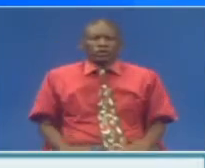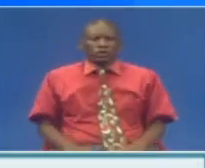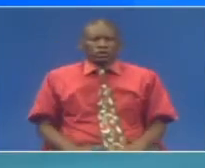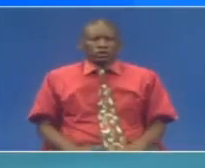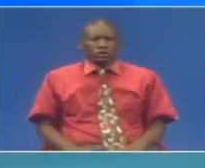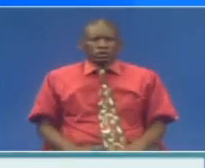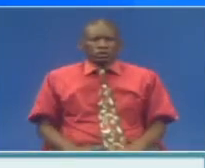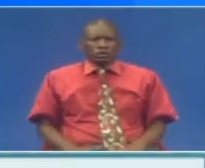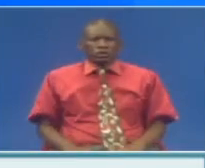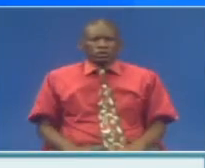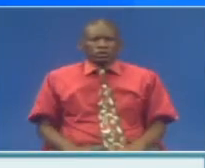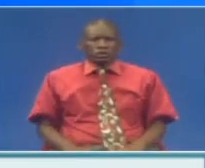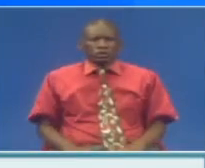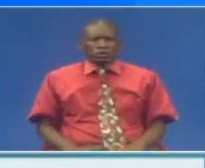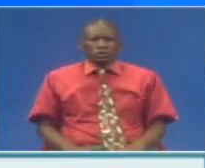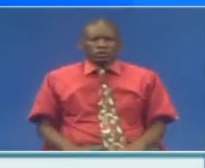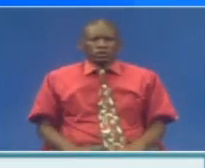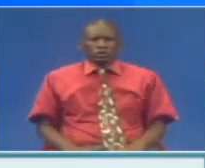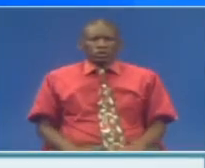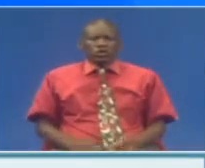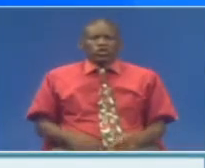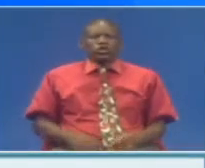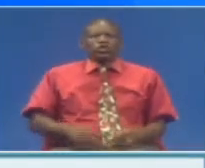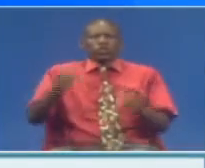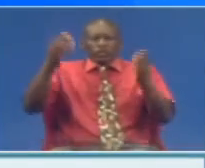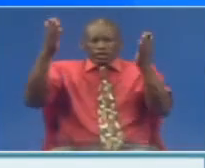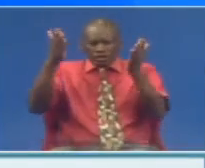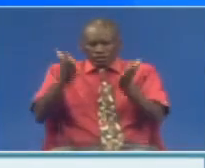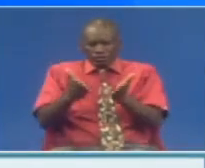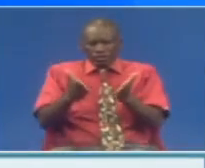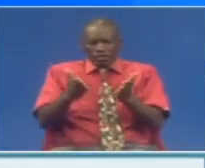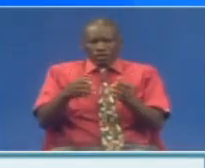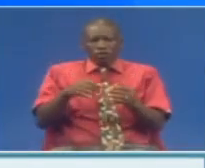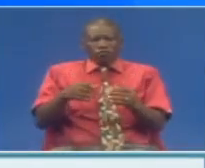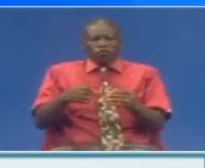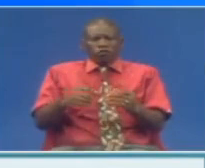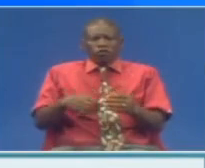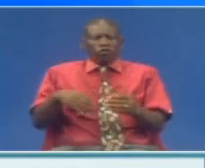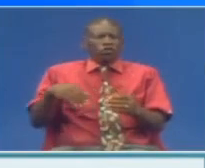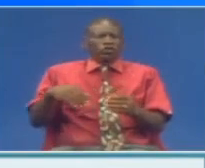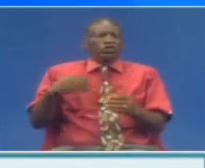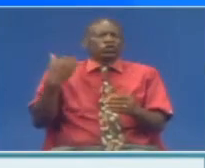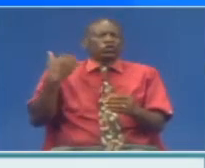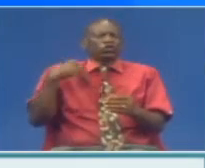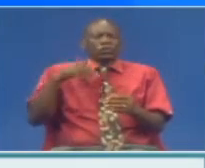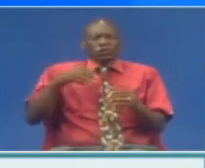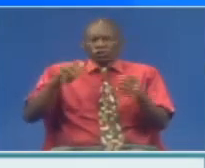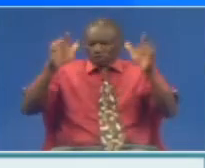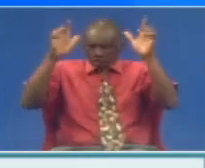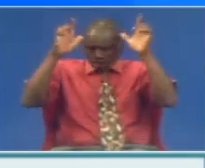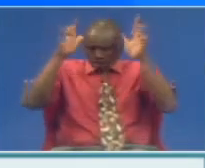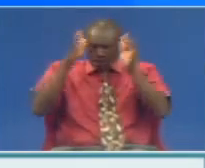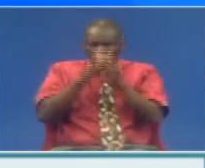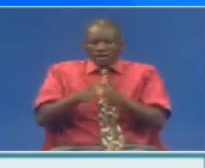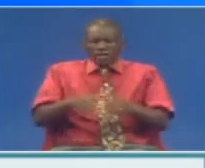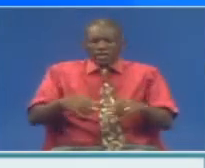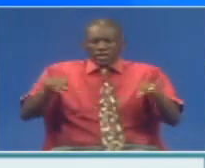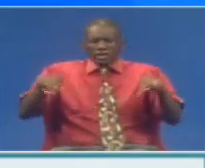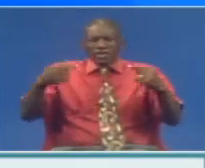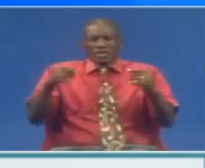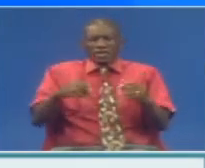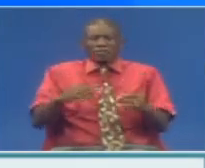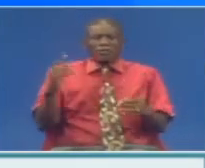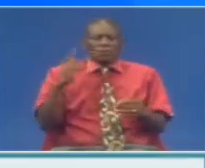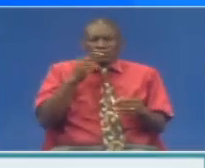Battle in the northern part of the Rift Valley against cattle rustling and banditry has been a long and painful journey for the residents